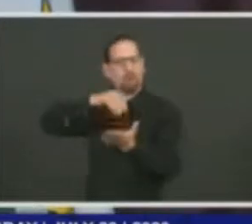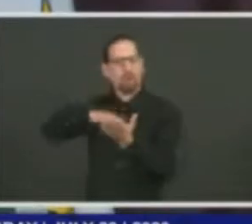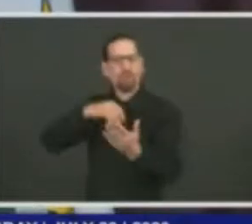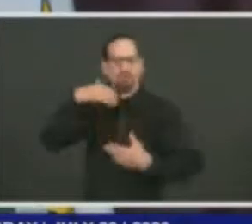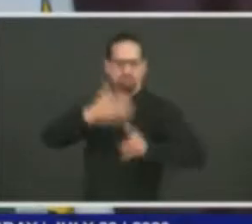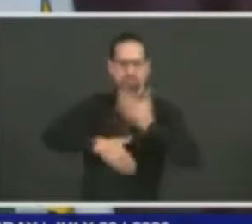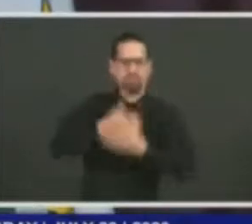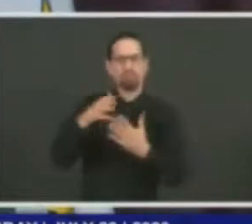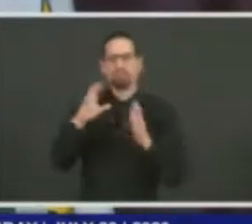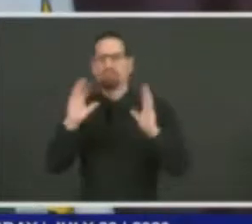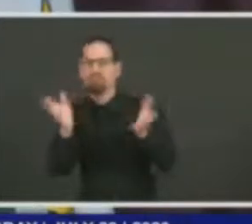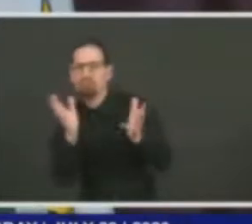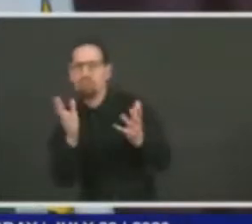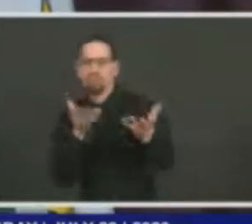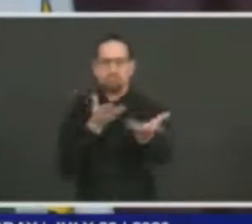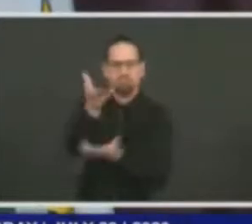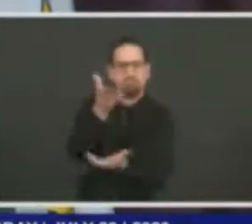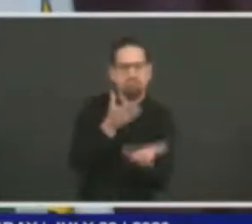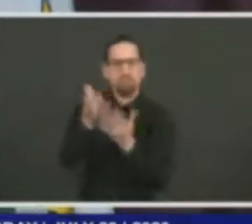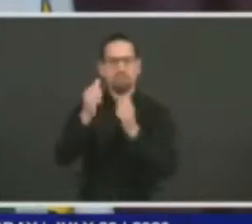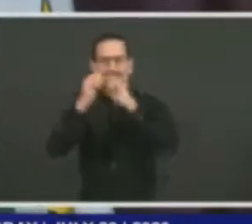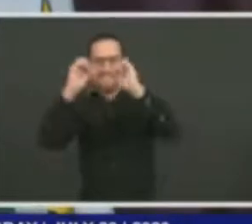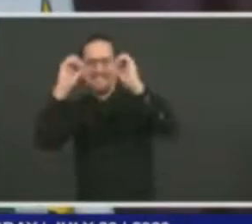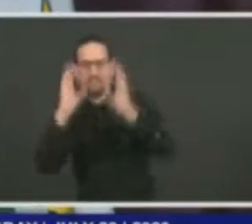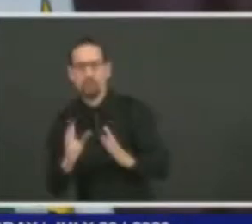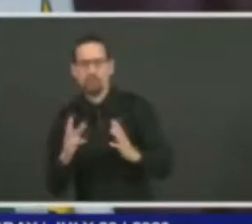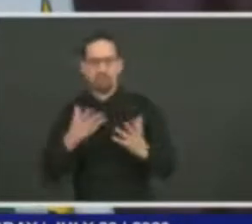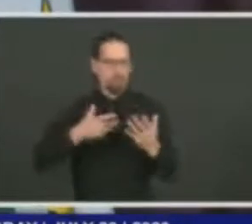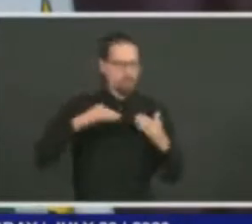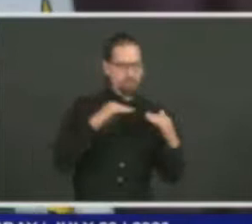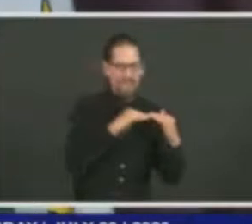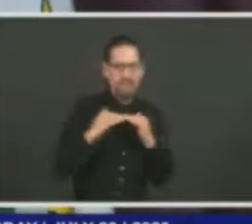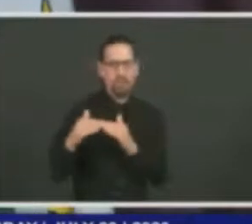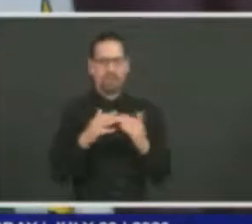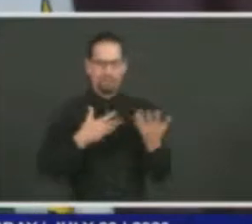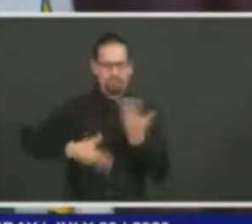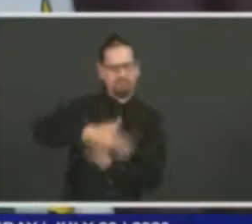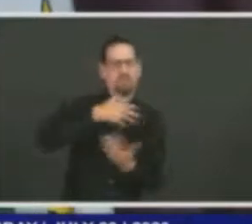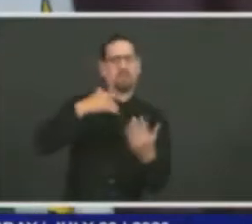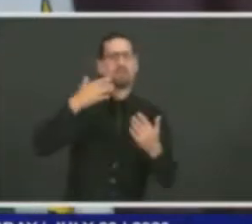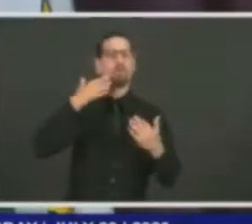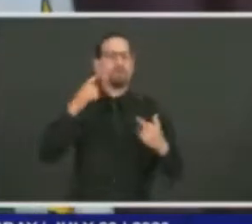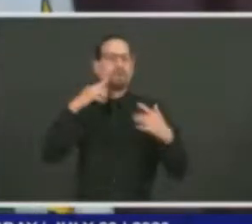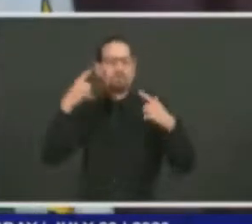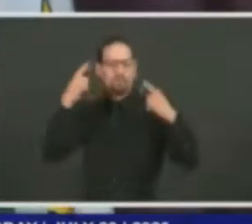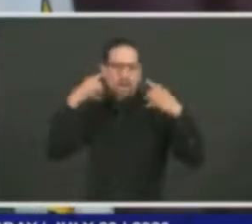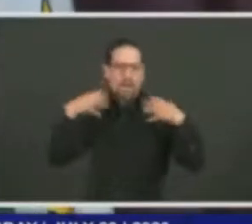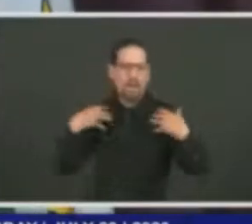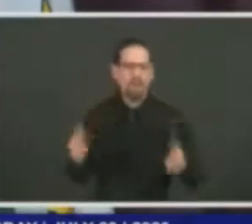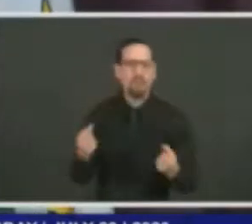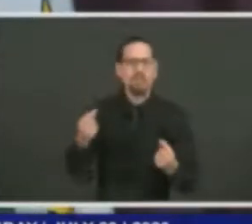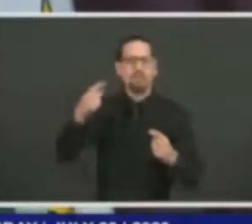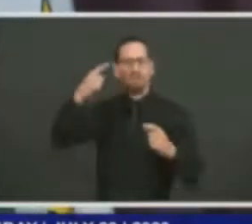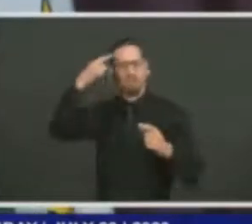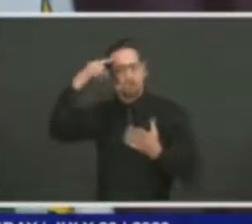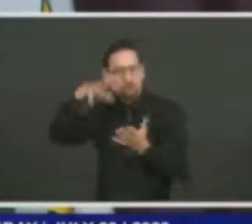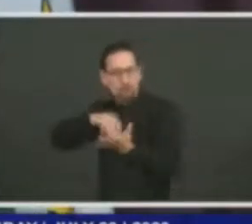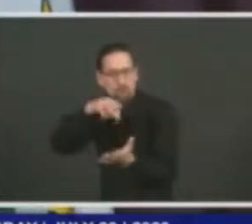academic development, their mental health, their physical health, their social lives. It's where kids ought to